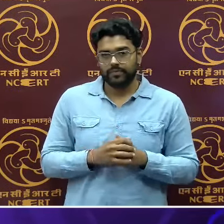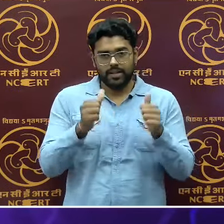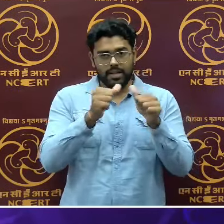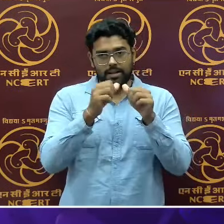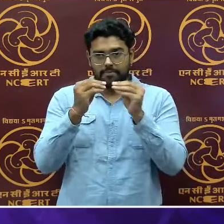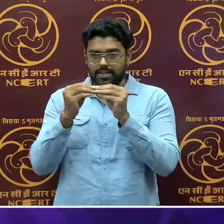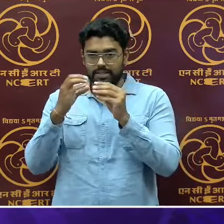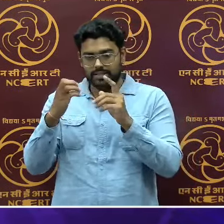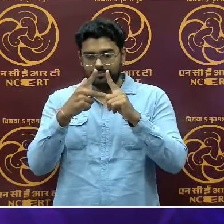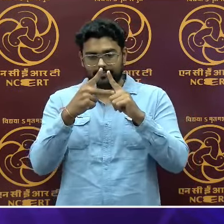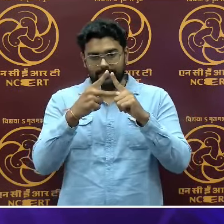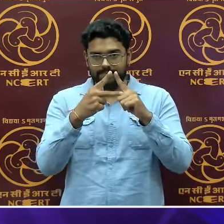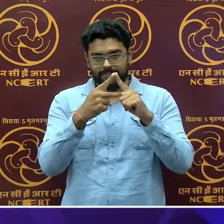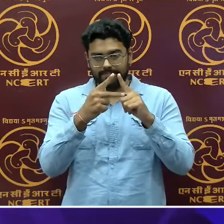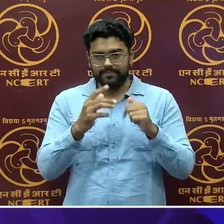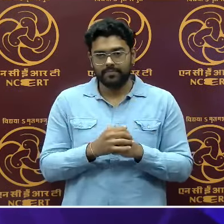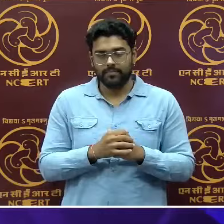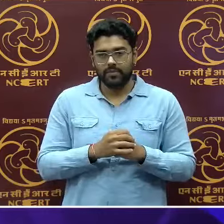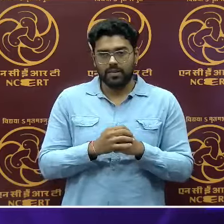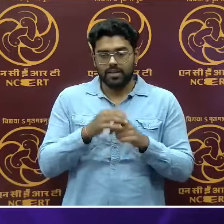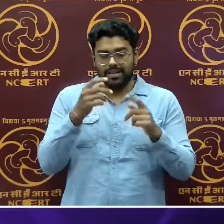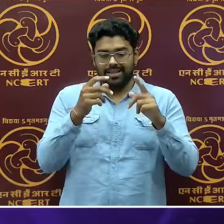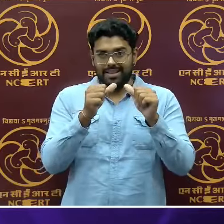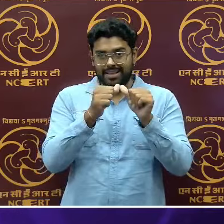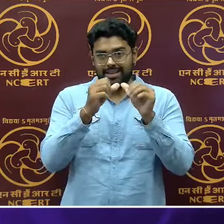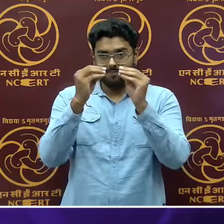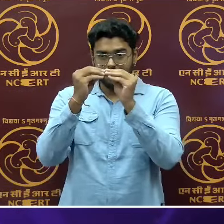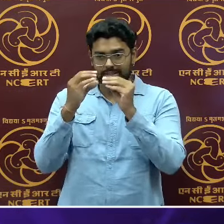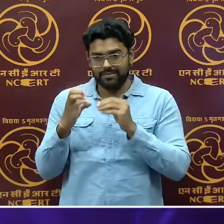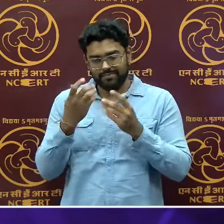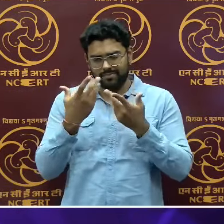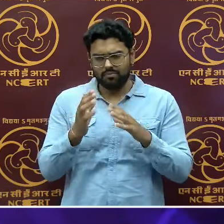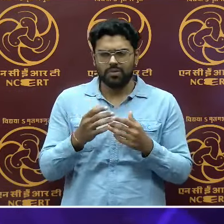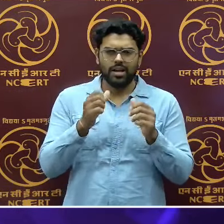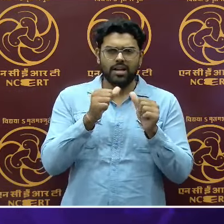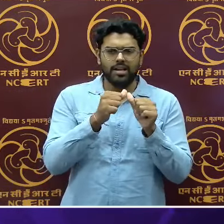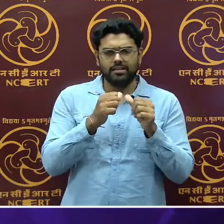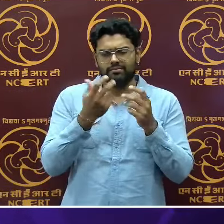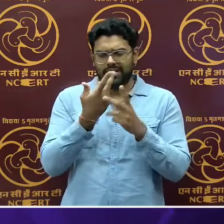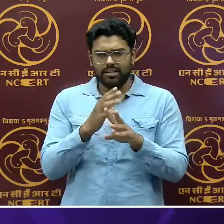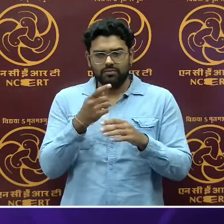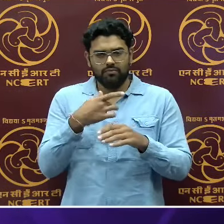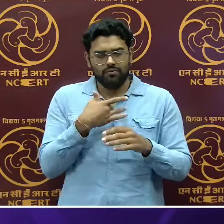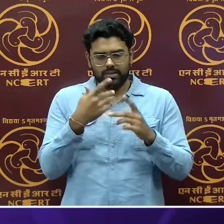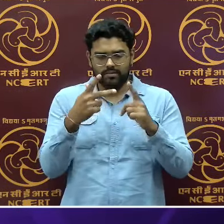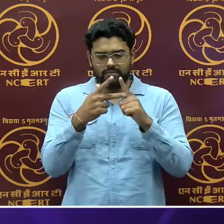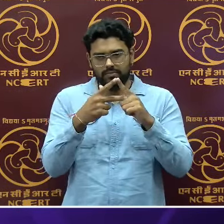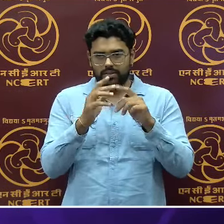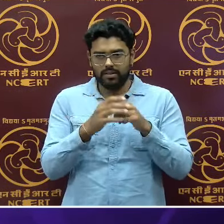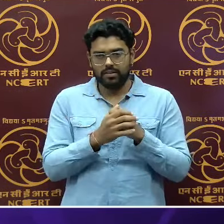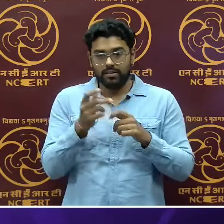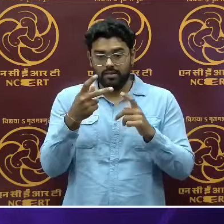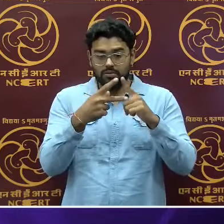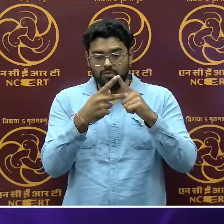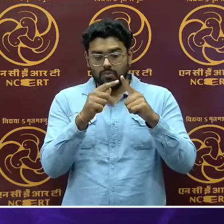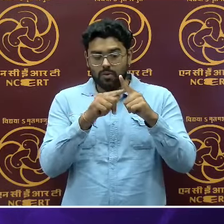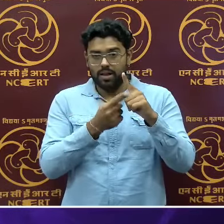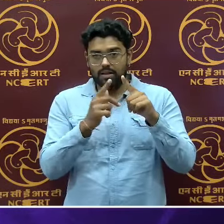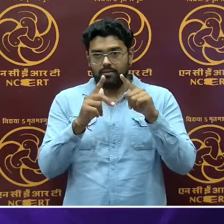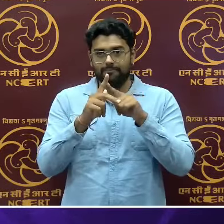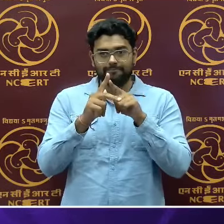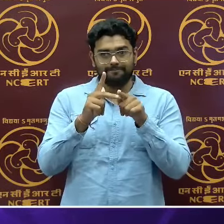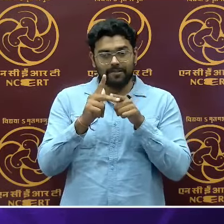triangle and the question has, in a triangle, two of its angles given. What are they?